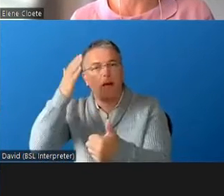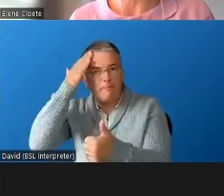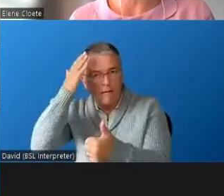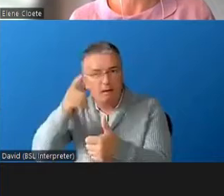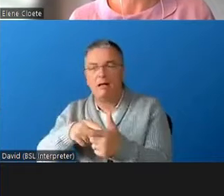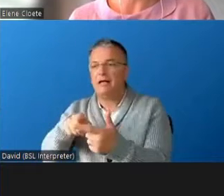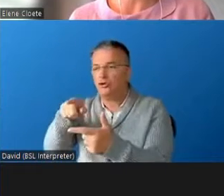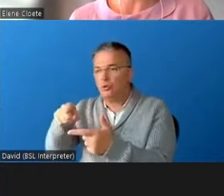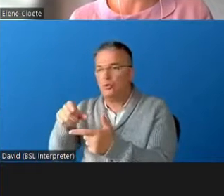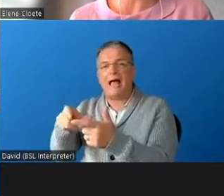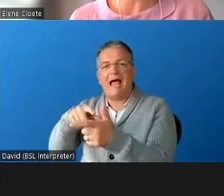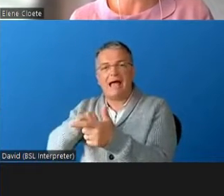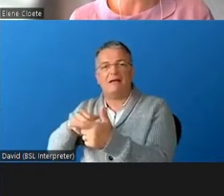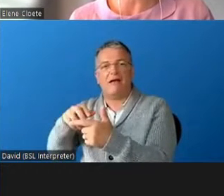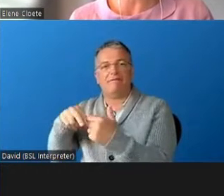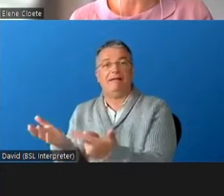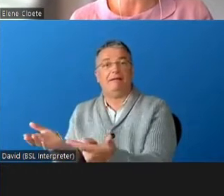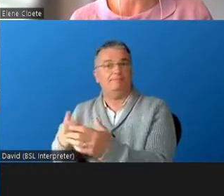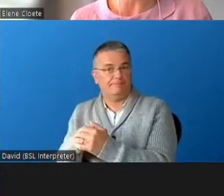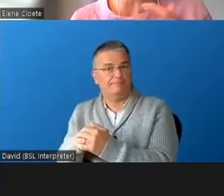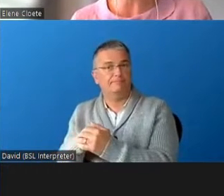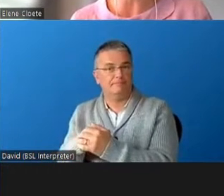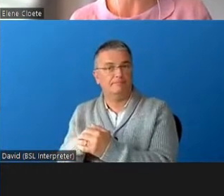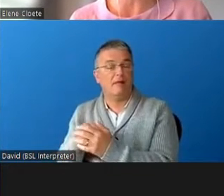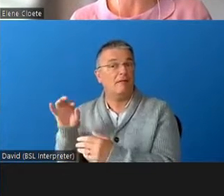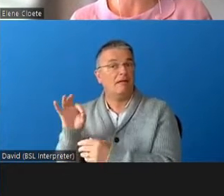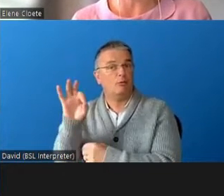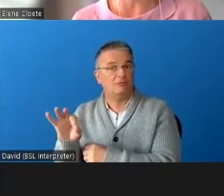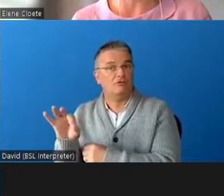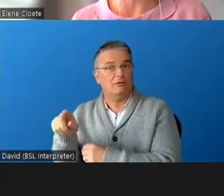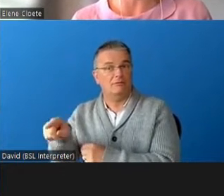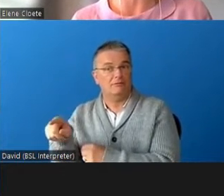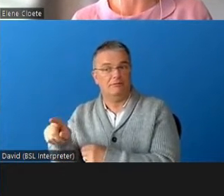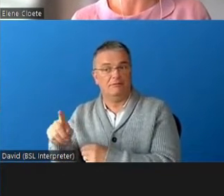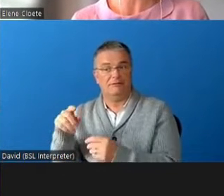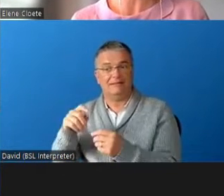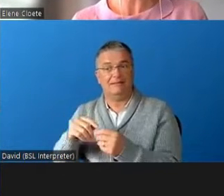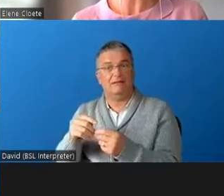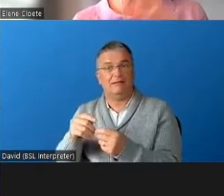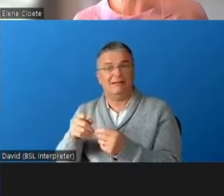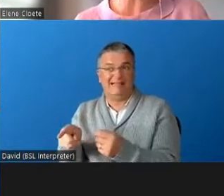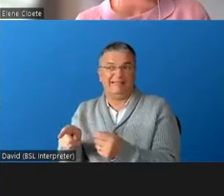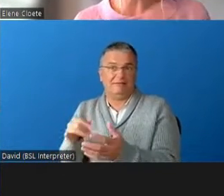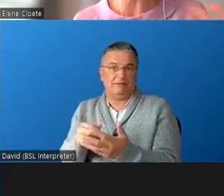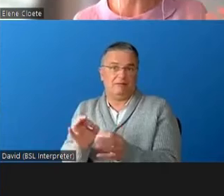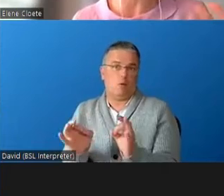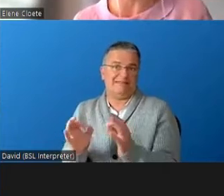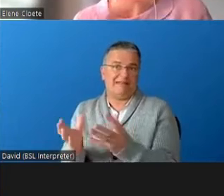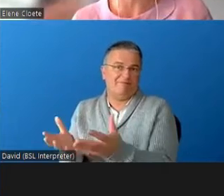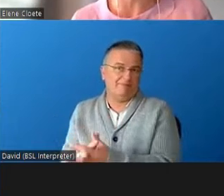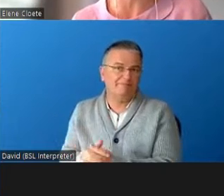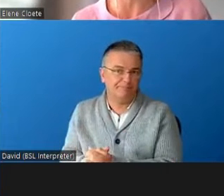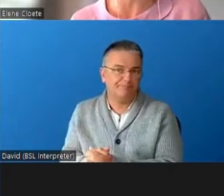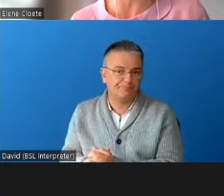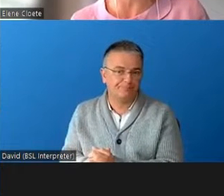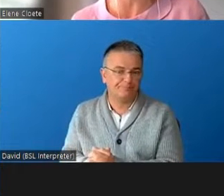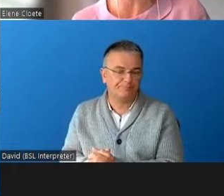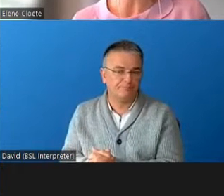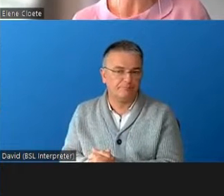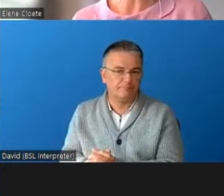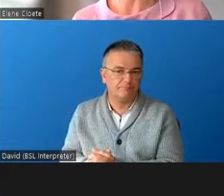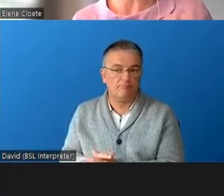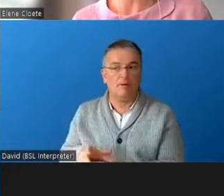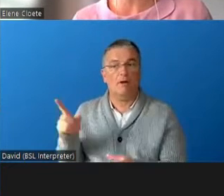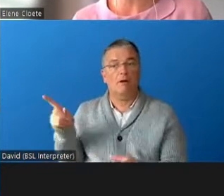as a family? And a question that is then in nature qualitative. These questions that Agnes formulated with